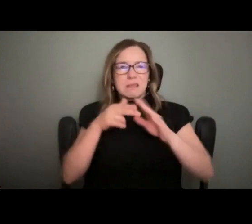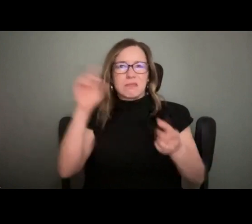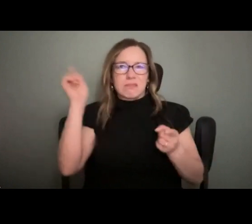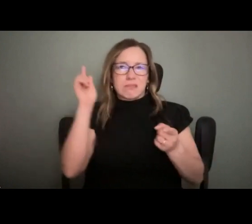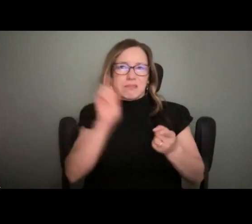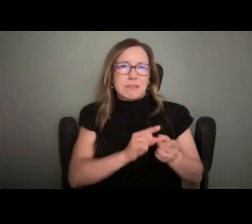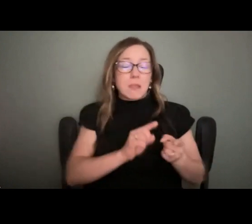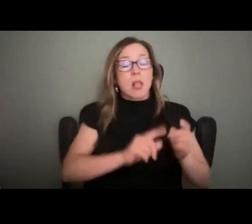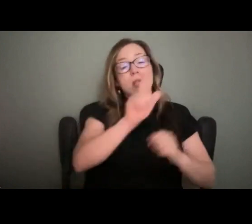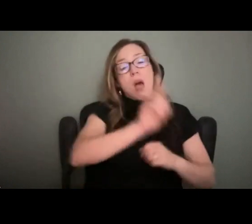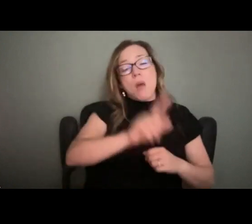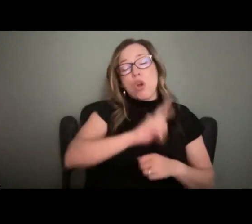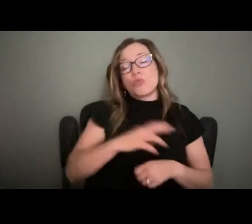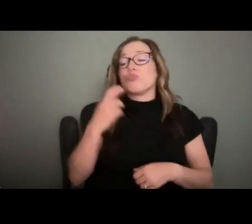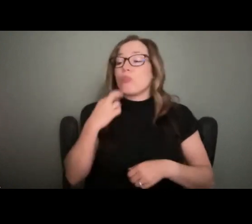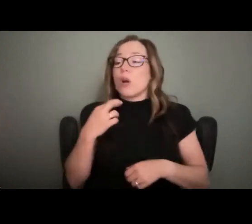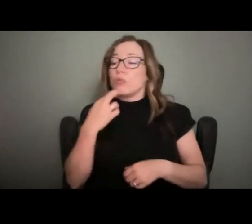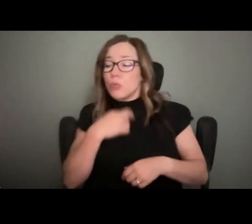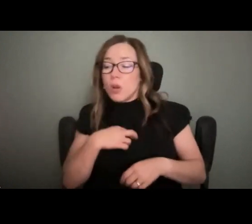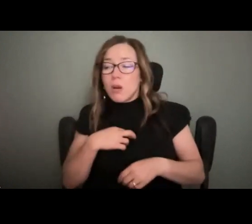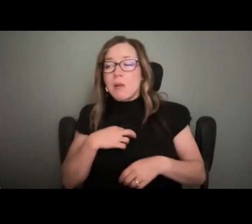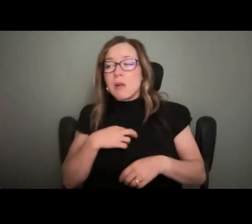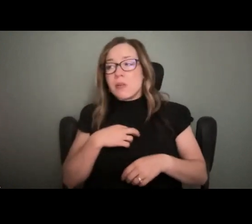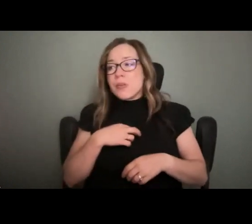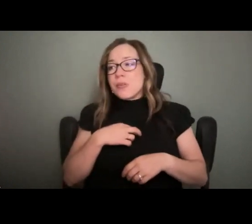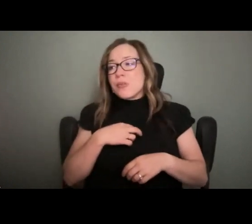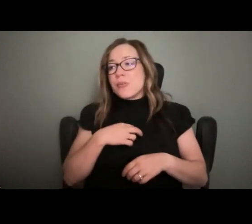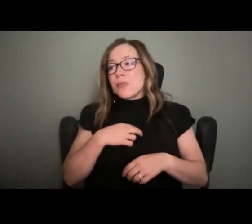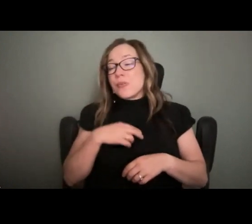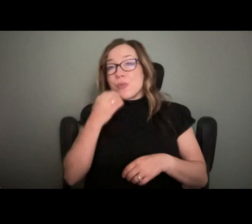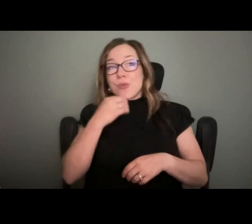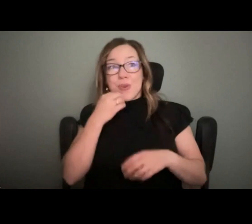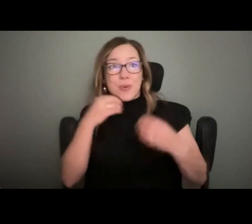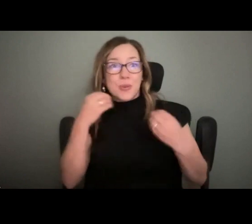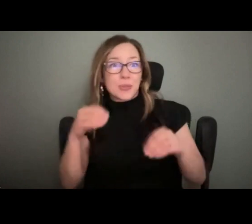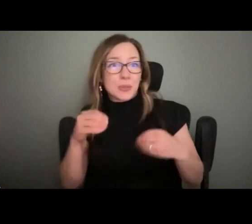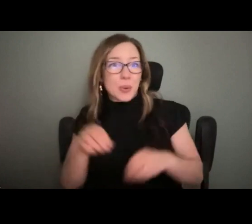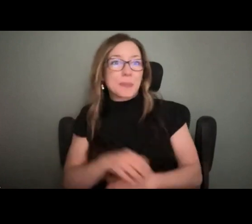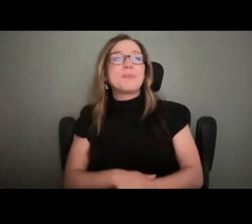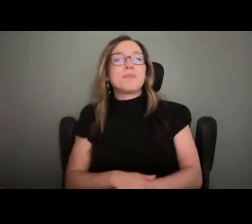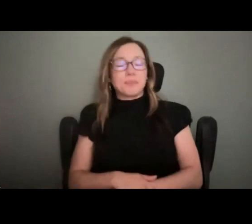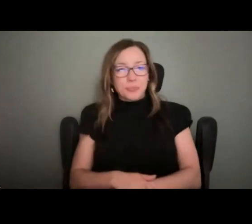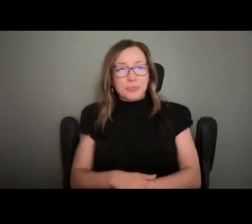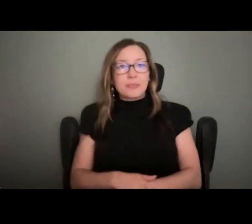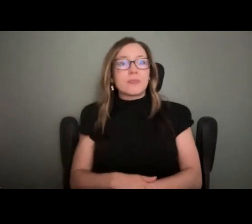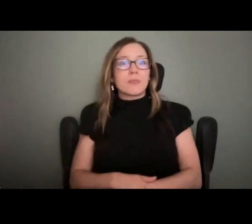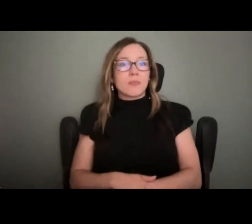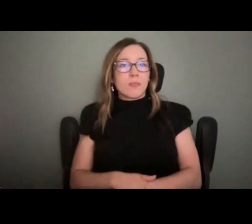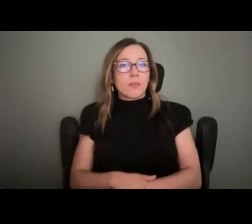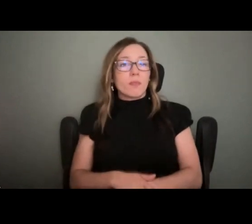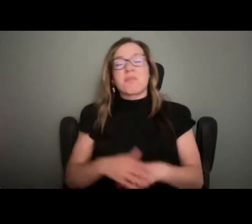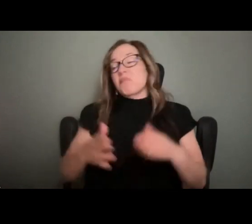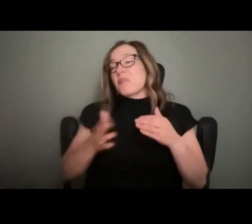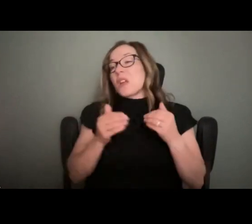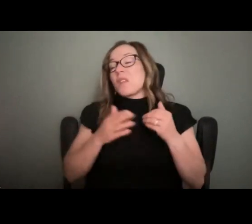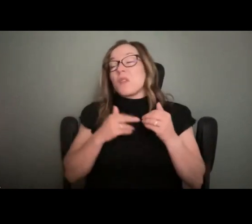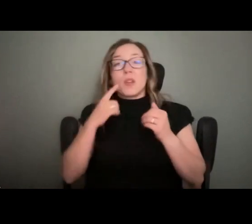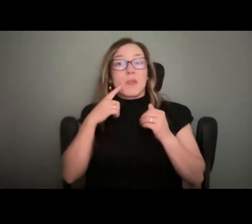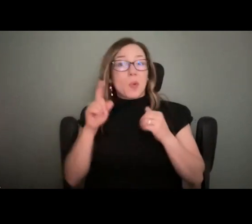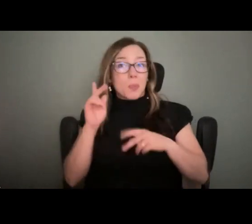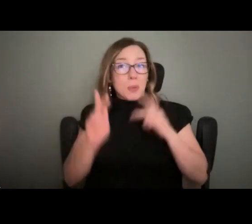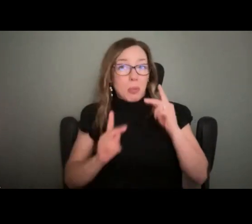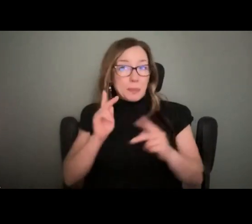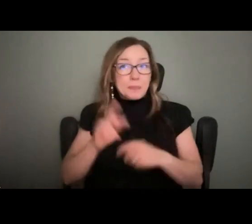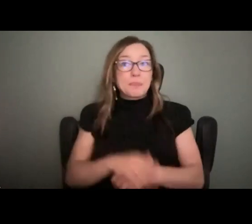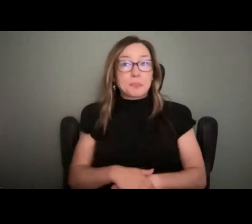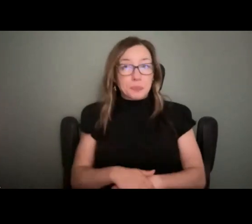in a restaurant, one in a grocery store. Make them convenient for people. And